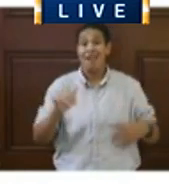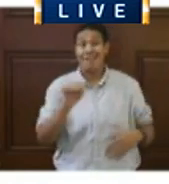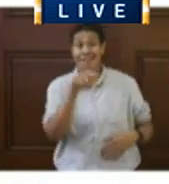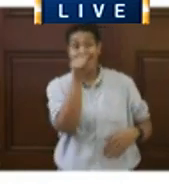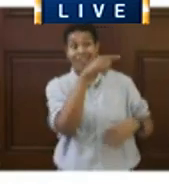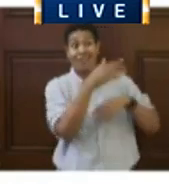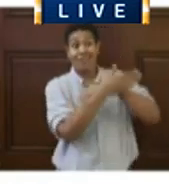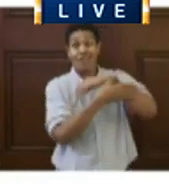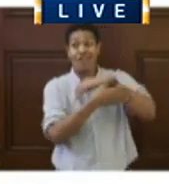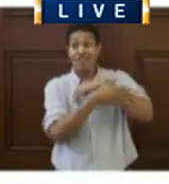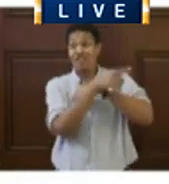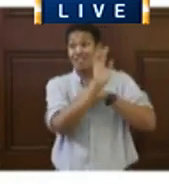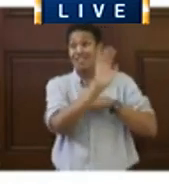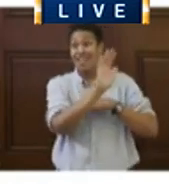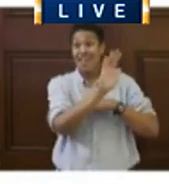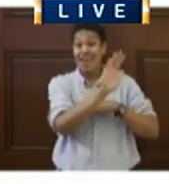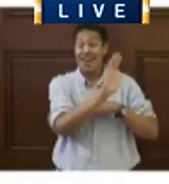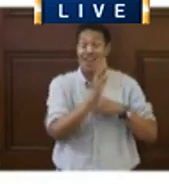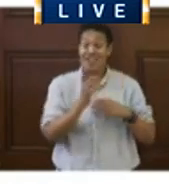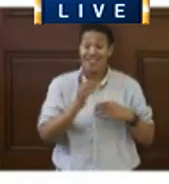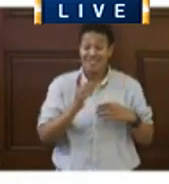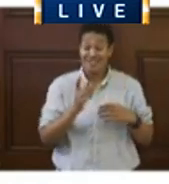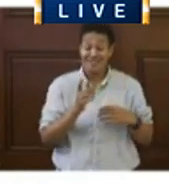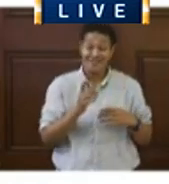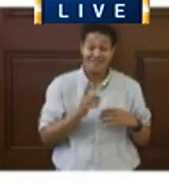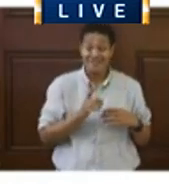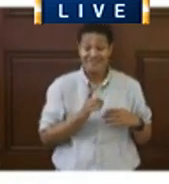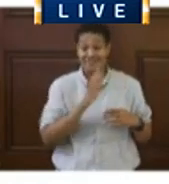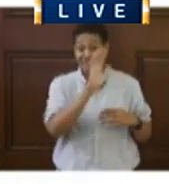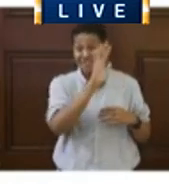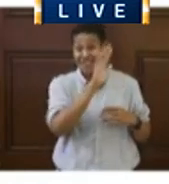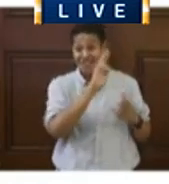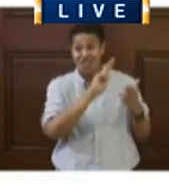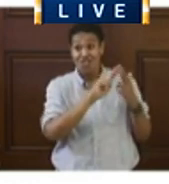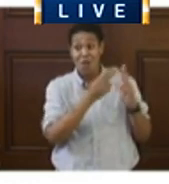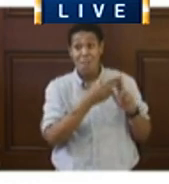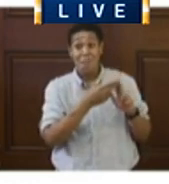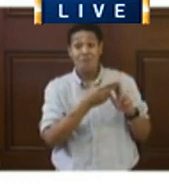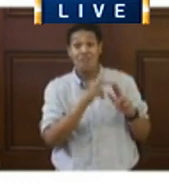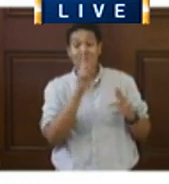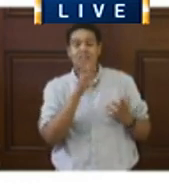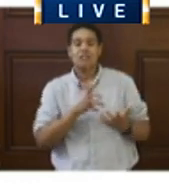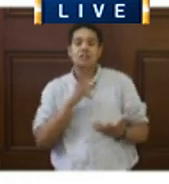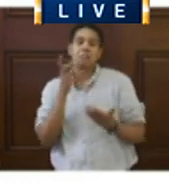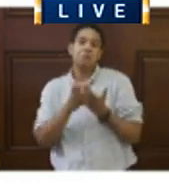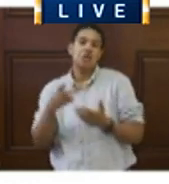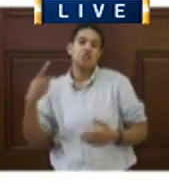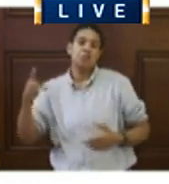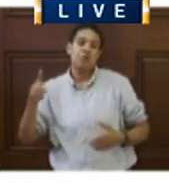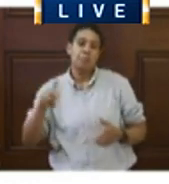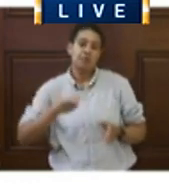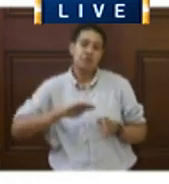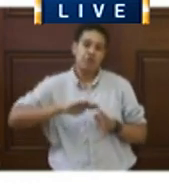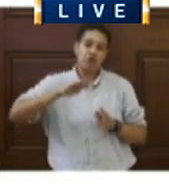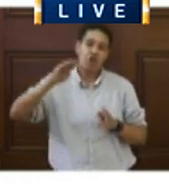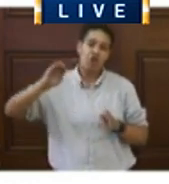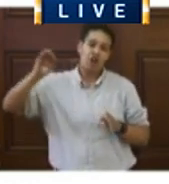trajectory would be more along the lines of what is in the purple curve.